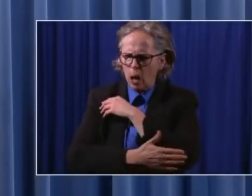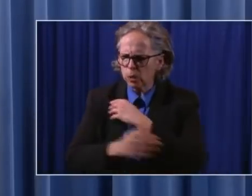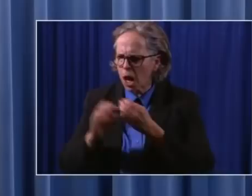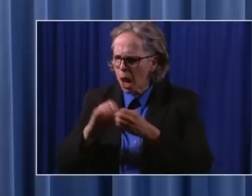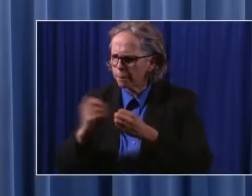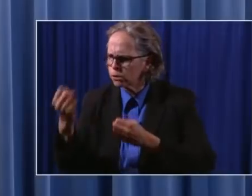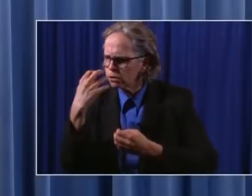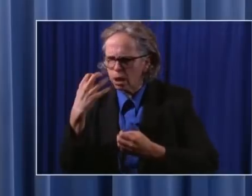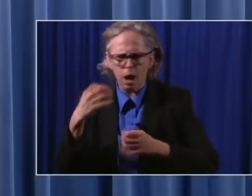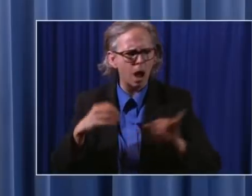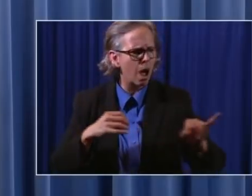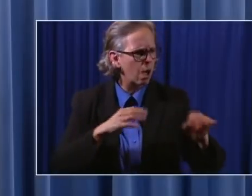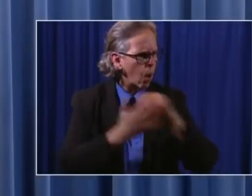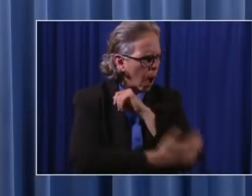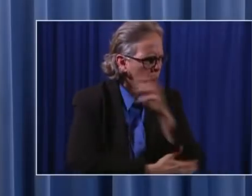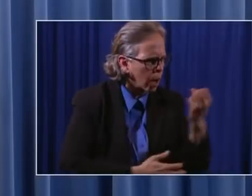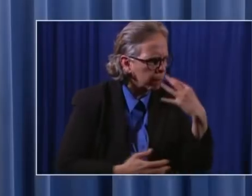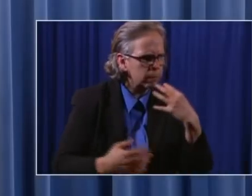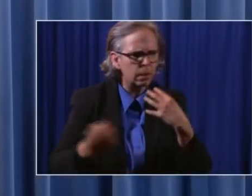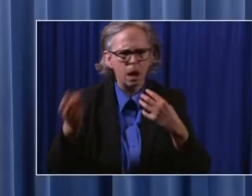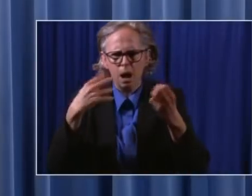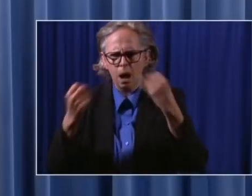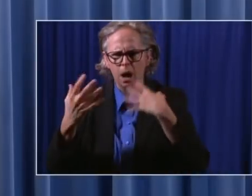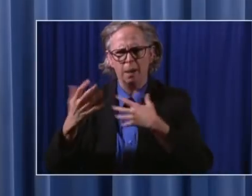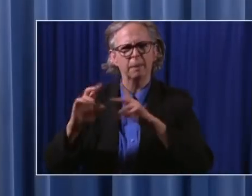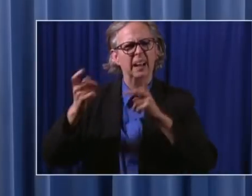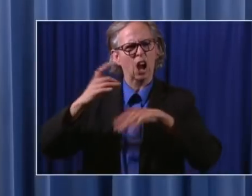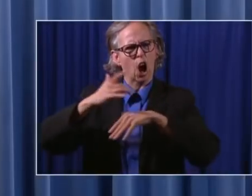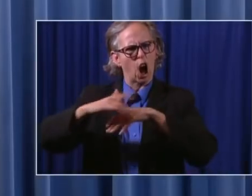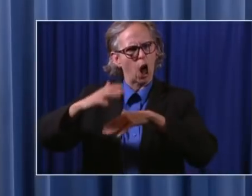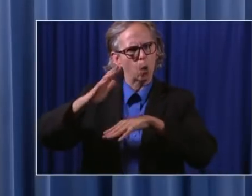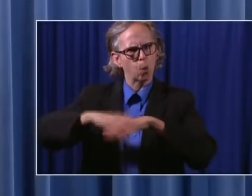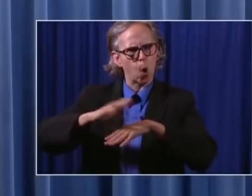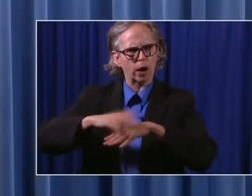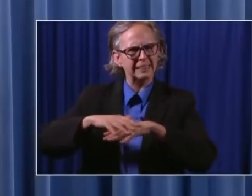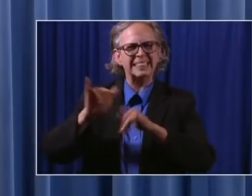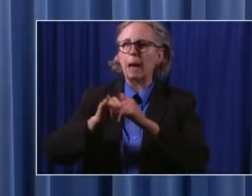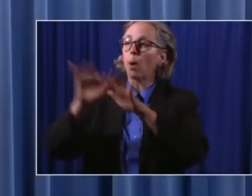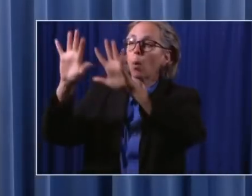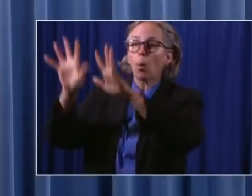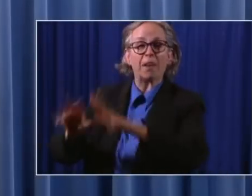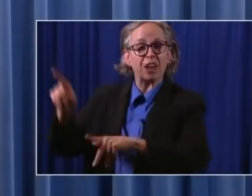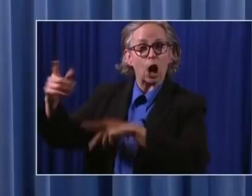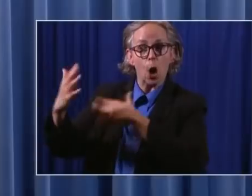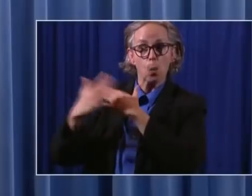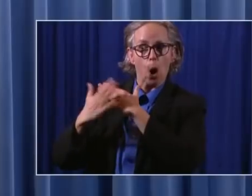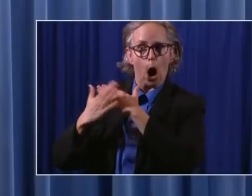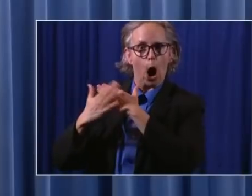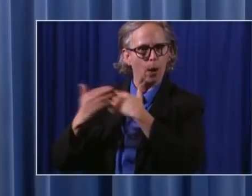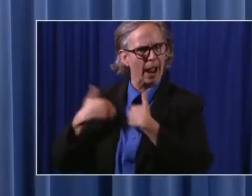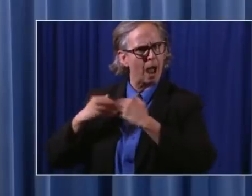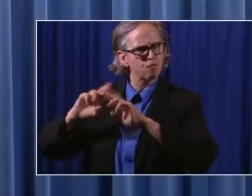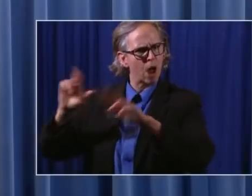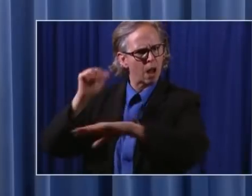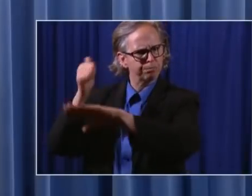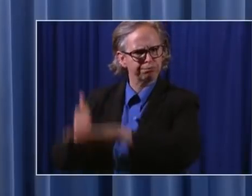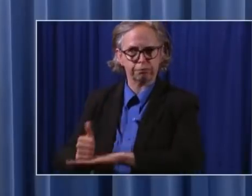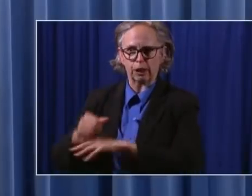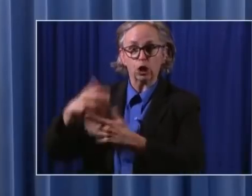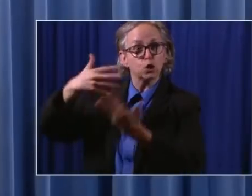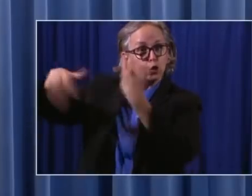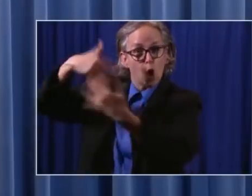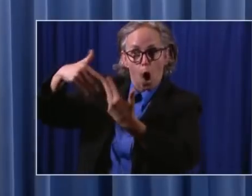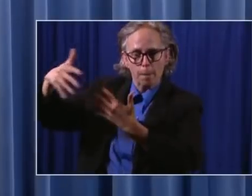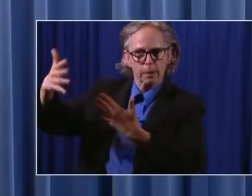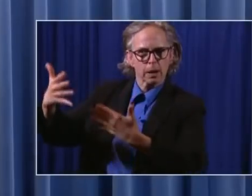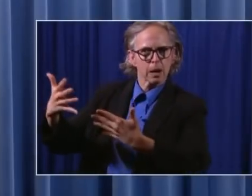early warning sign. This is like getting the weather report. This is saying, hey, there's a front moving. It's coming. You better take shelter